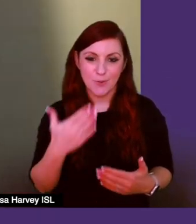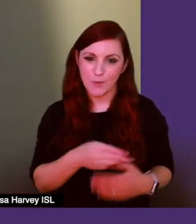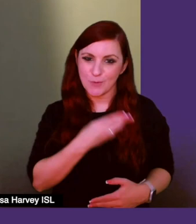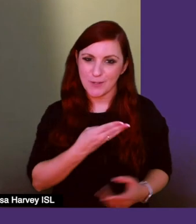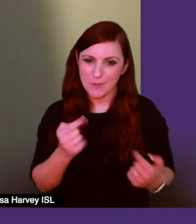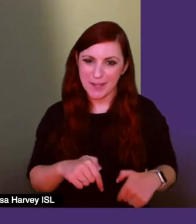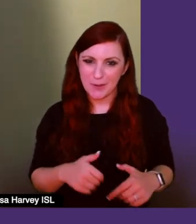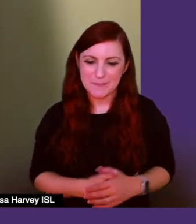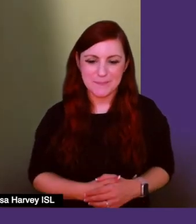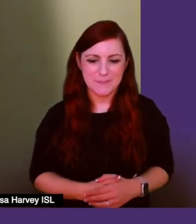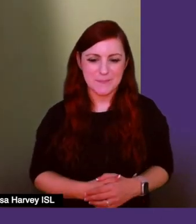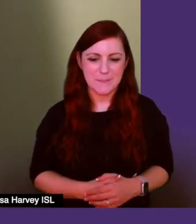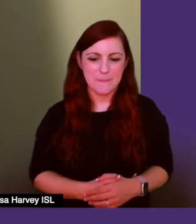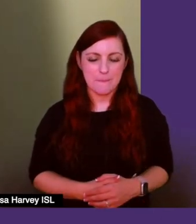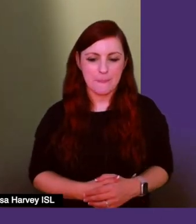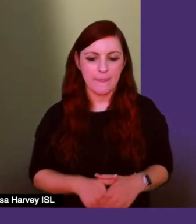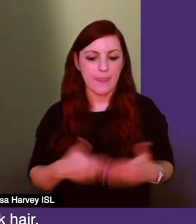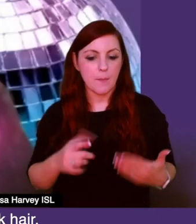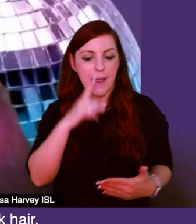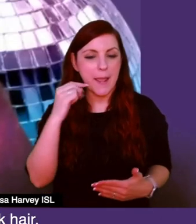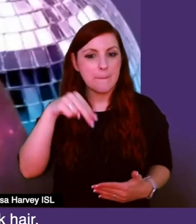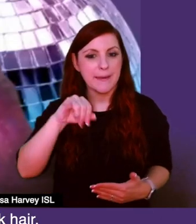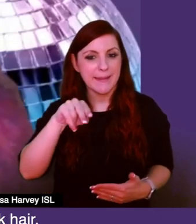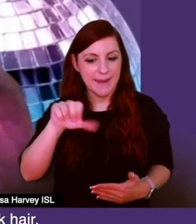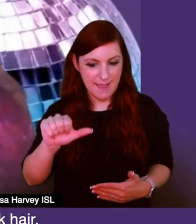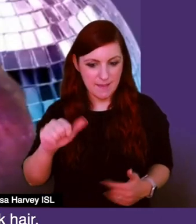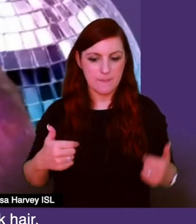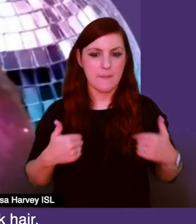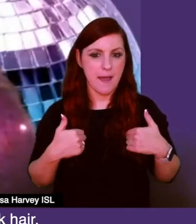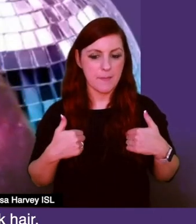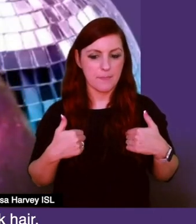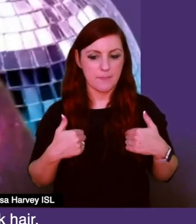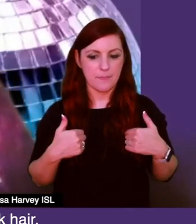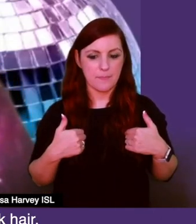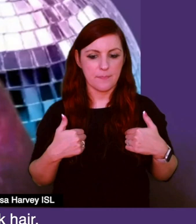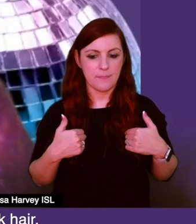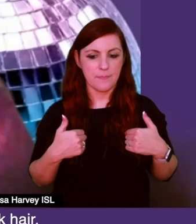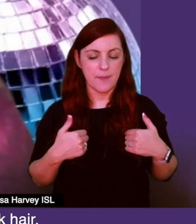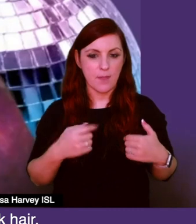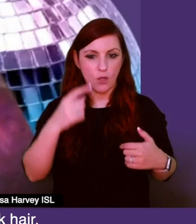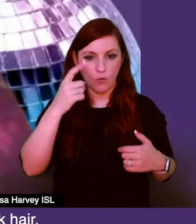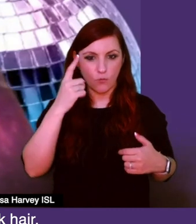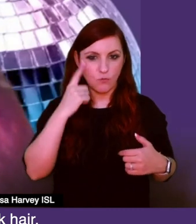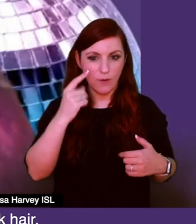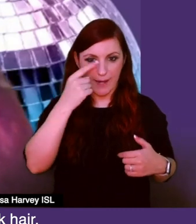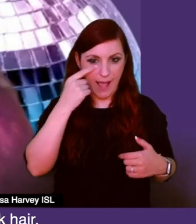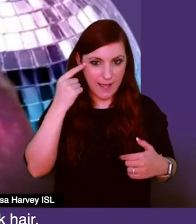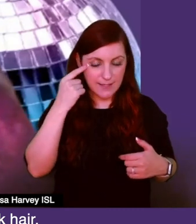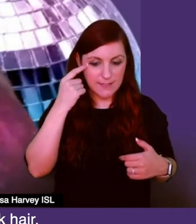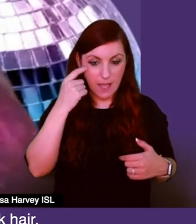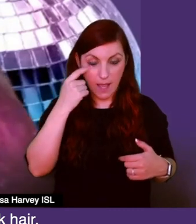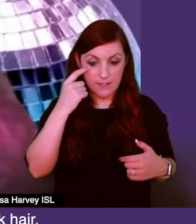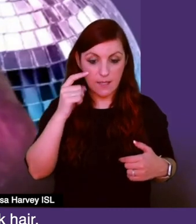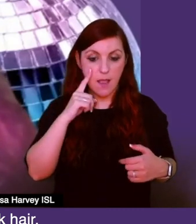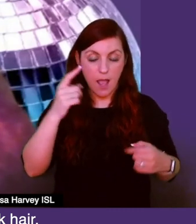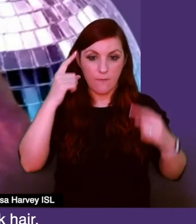It was a pleasure. Thank you. So my name is Nina. I have green eyes. I have long